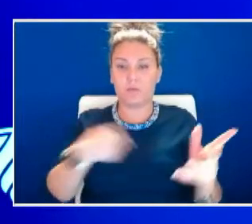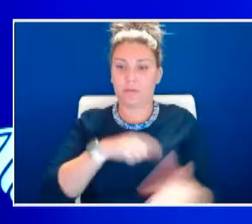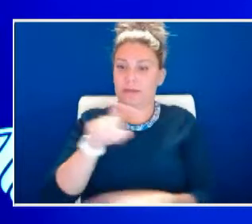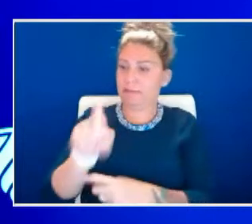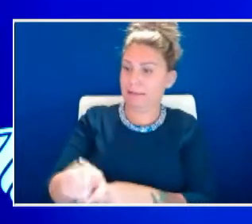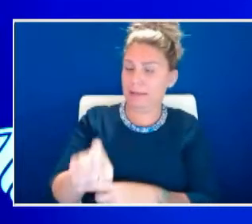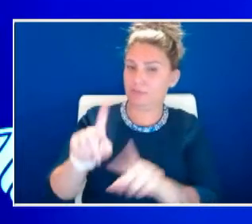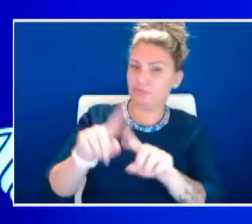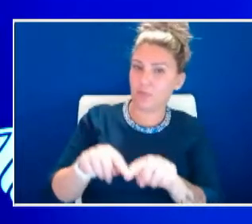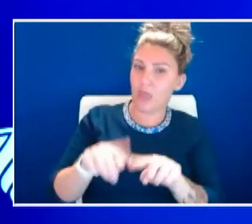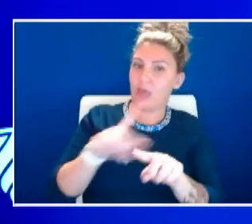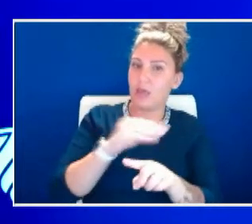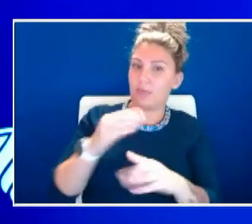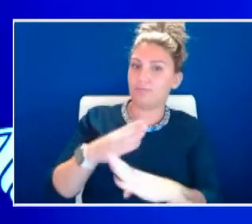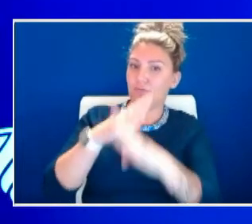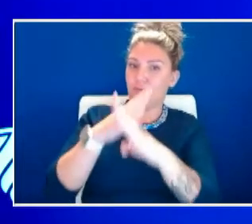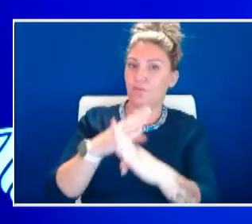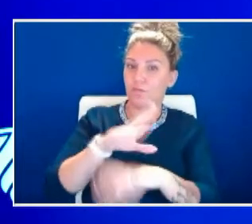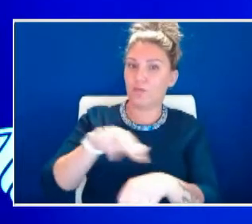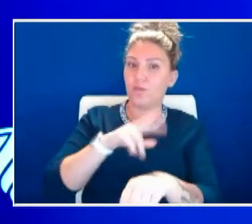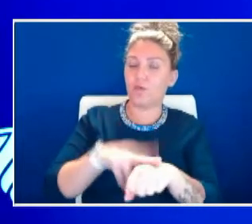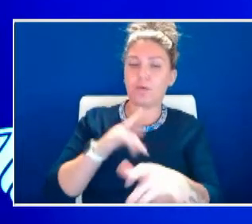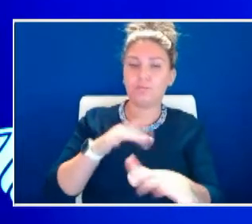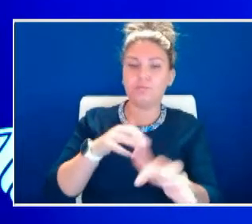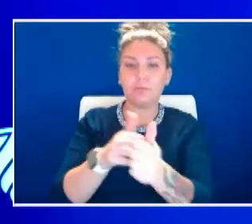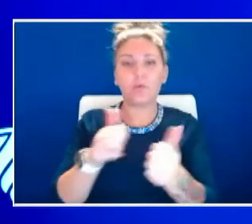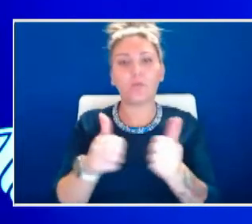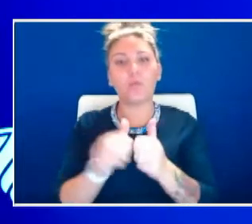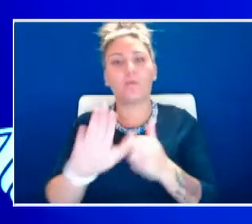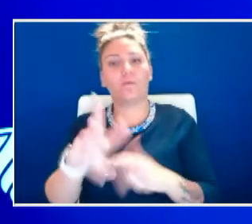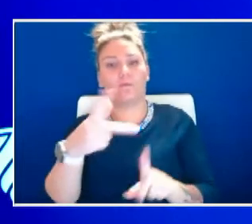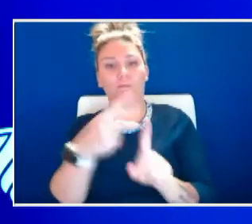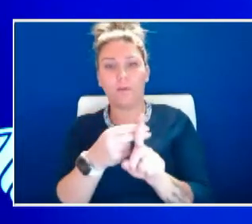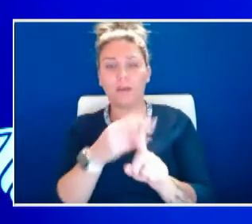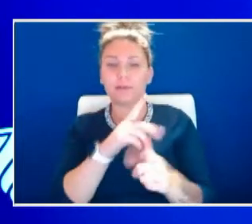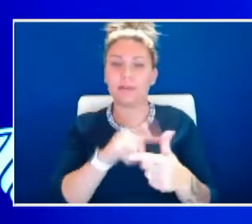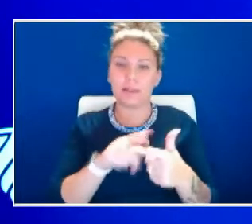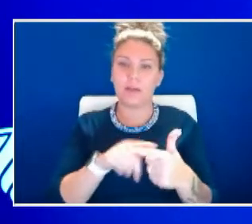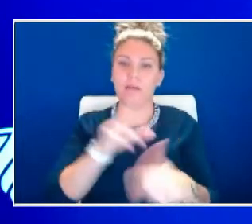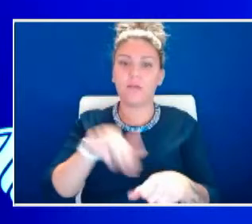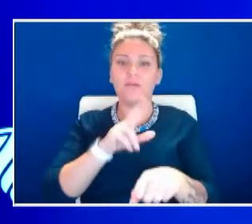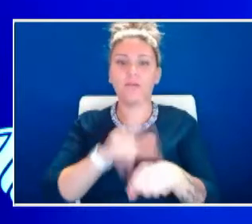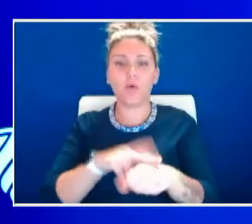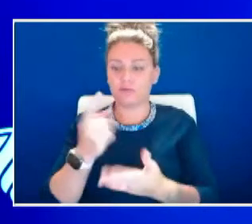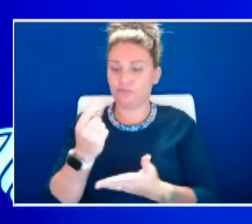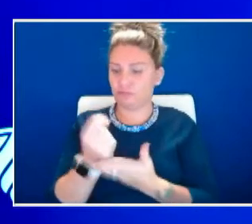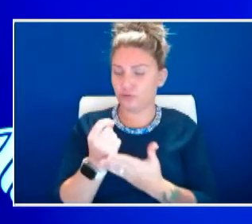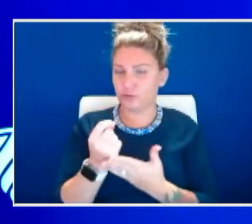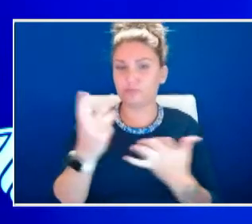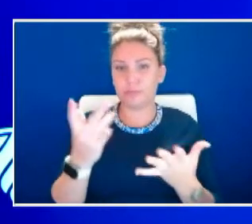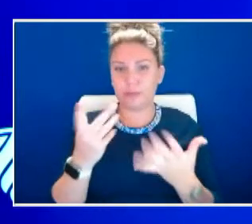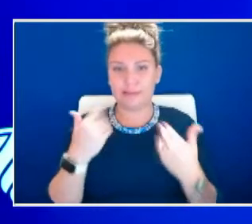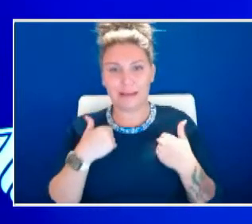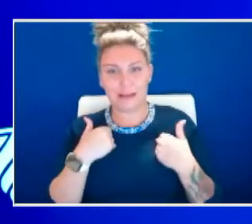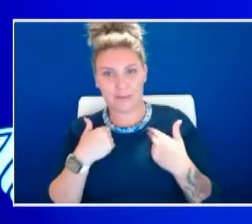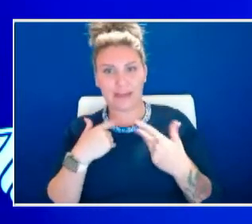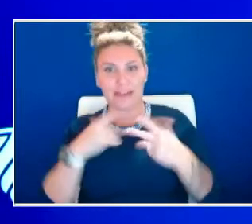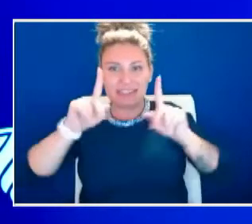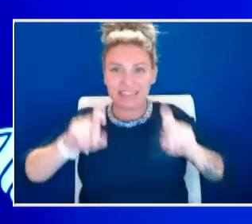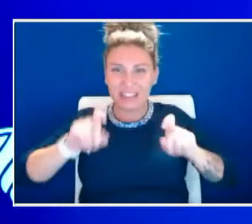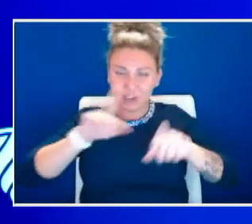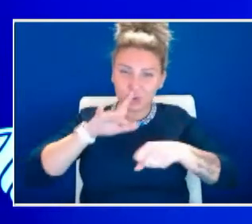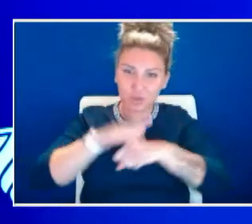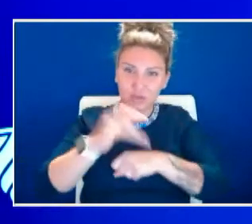so prevention, of course, is being up to date with your vaccination. And then, of course, we have the treatment, so it's getting tested early if you